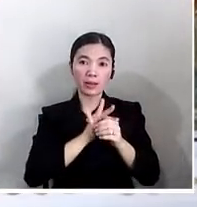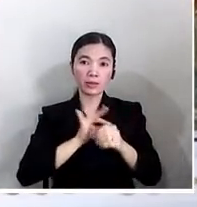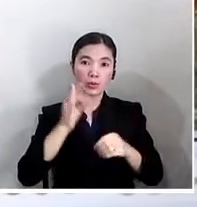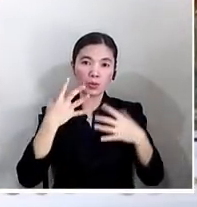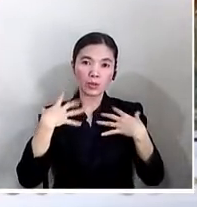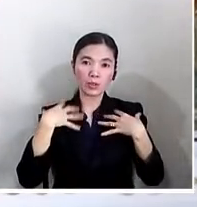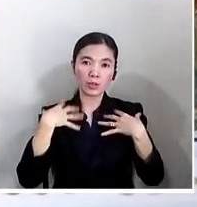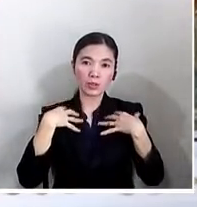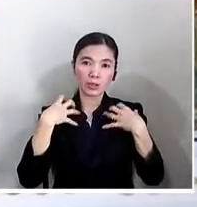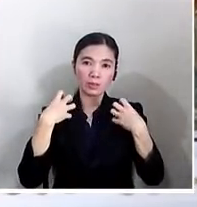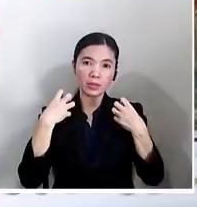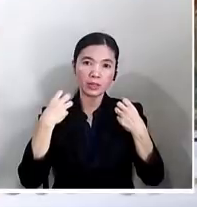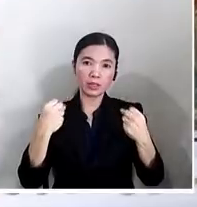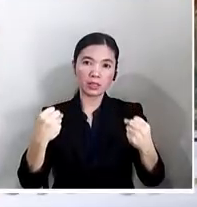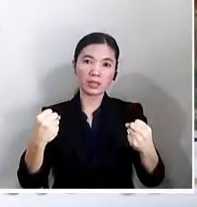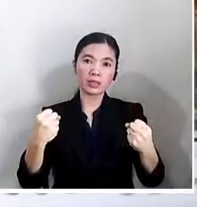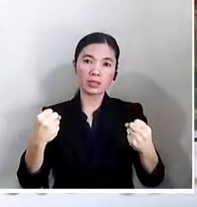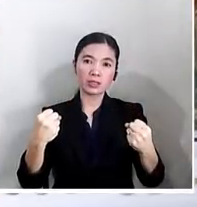healed.